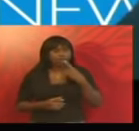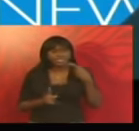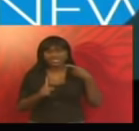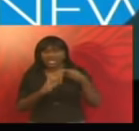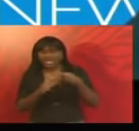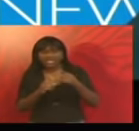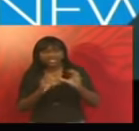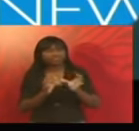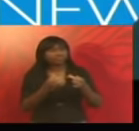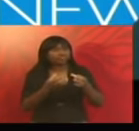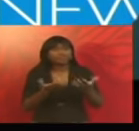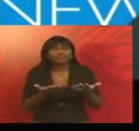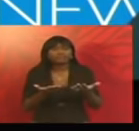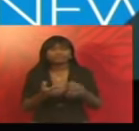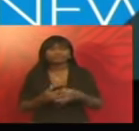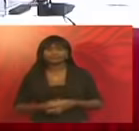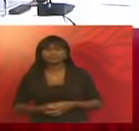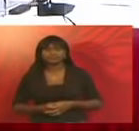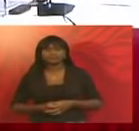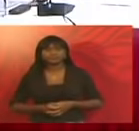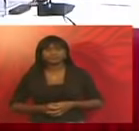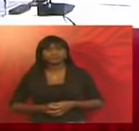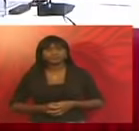With that, thank you very much.